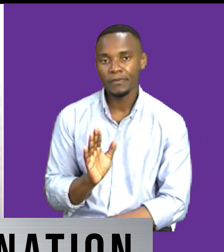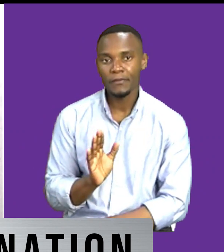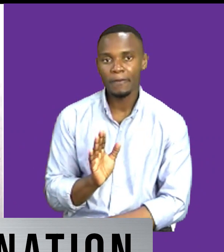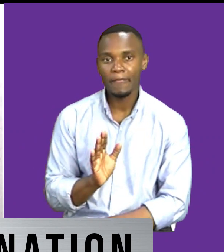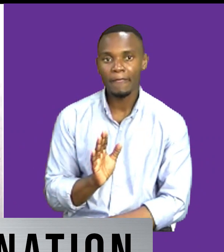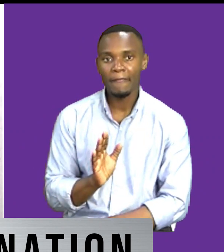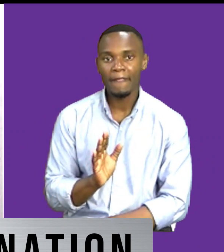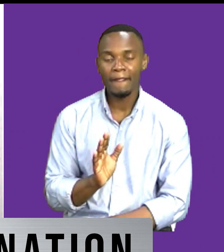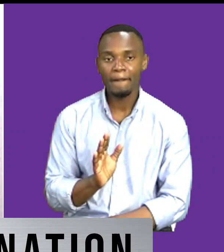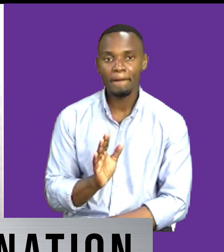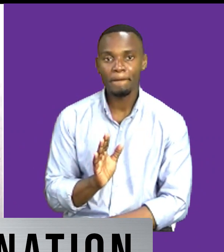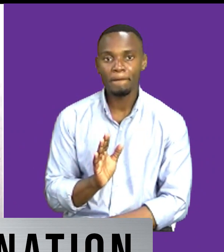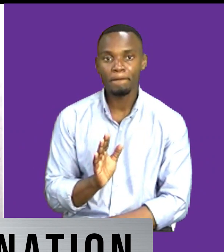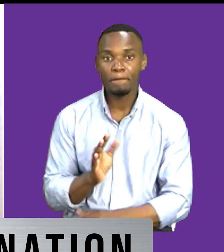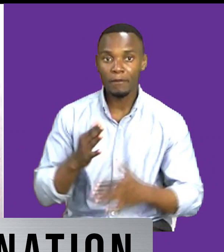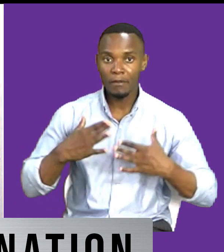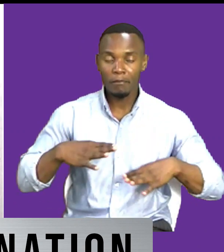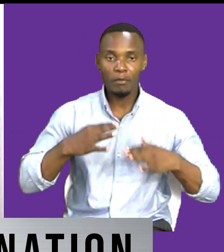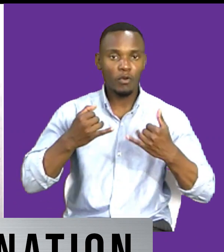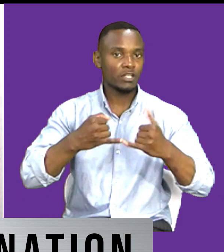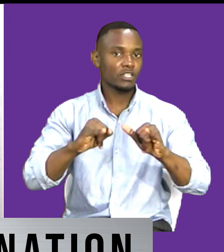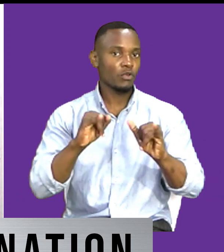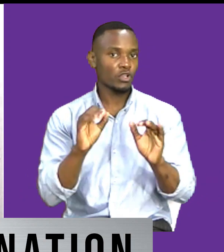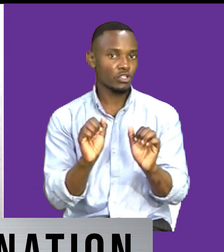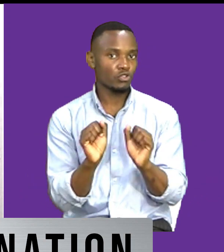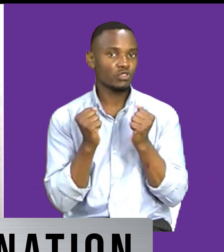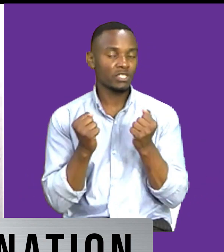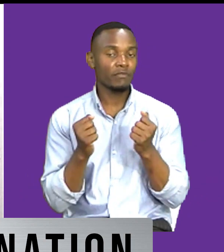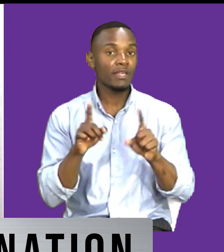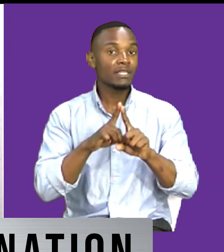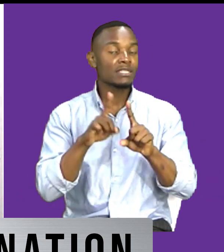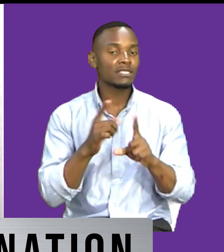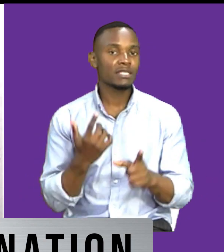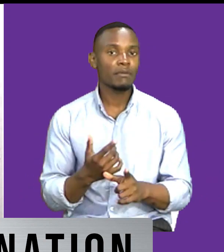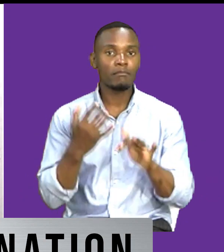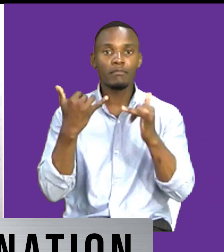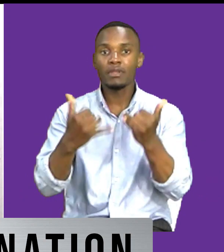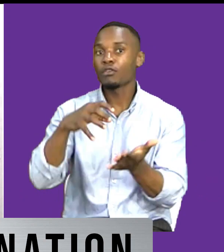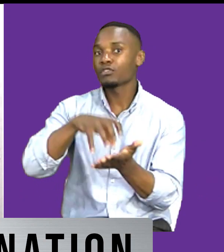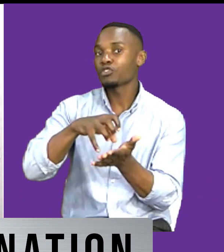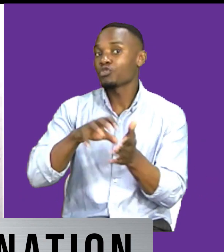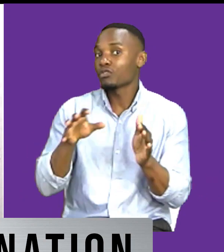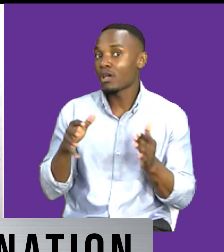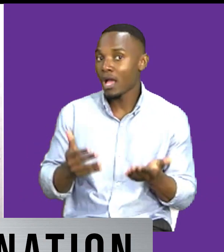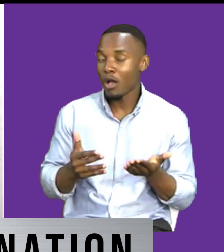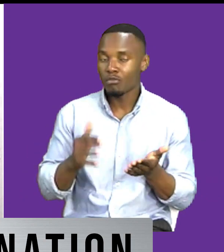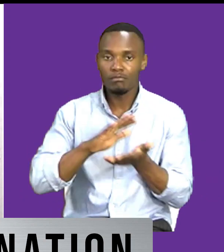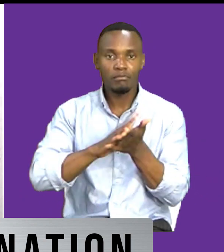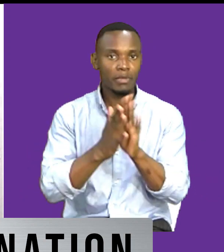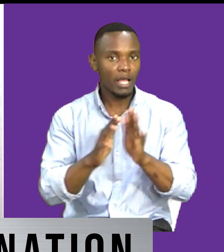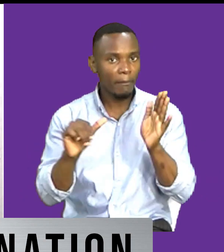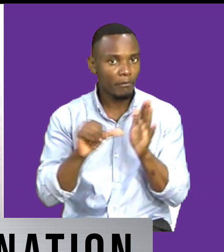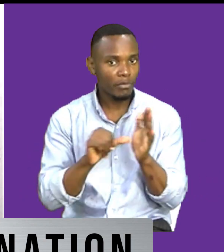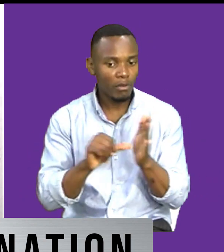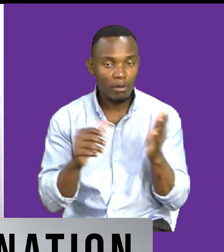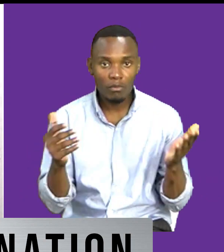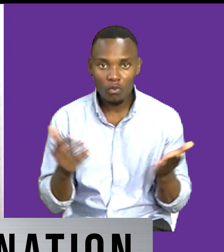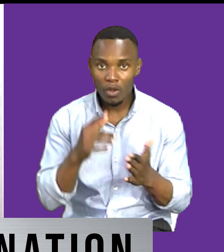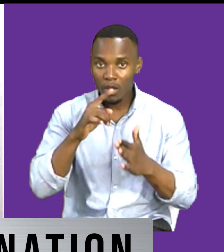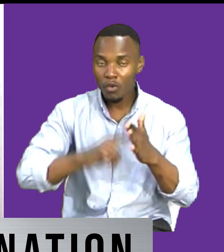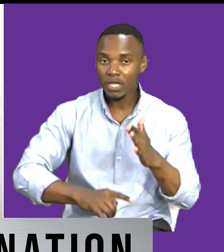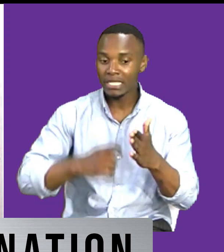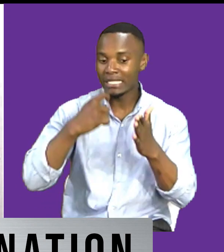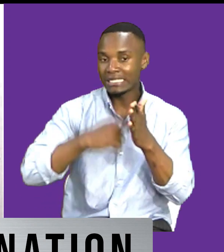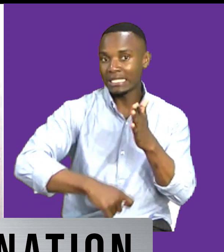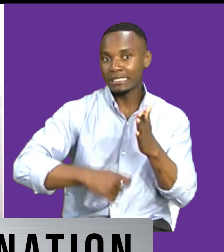put on the other side, they are trying to save. And they are facing a situation that now it has become a problem where taxes have